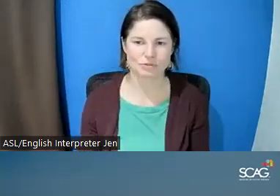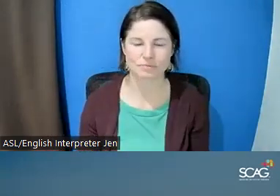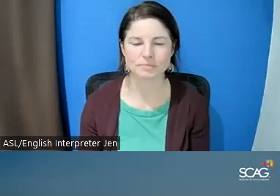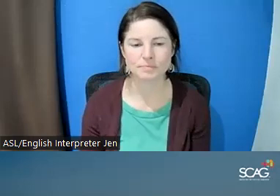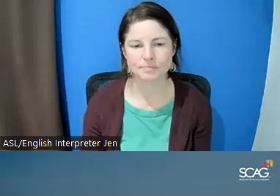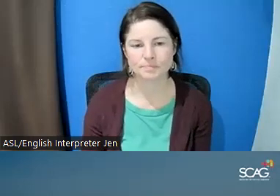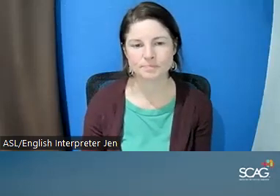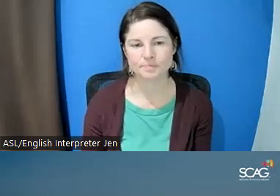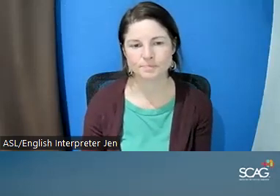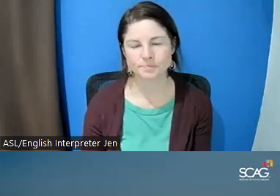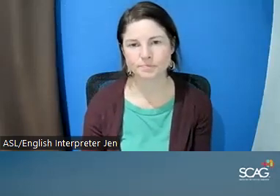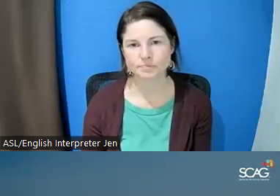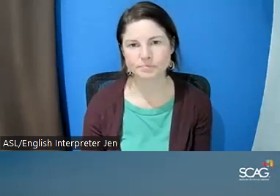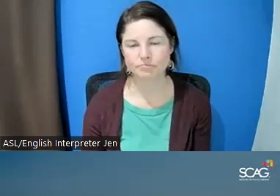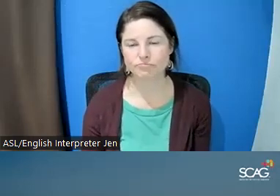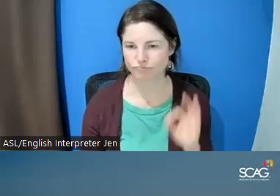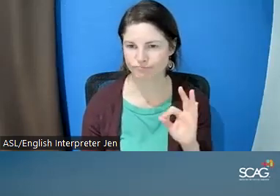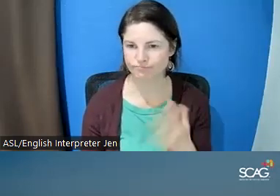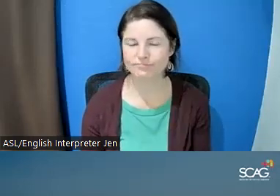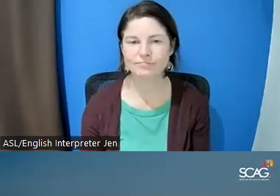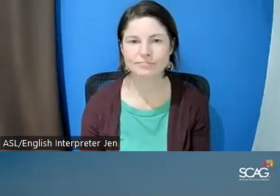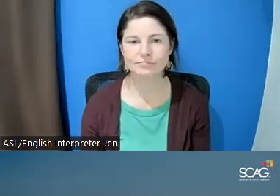All right, thank you. And next we have Linda.